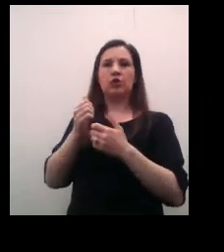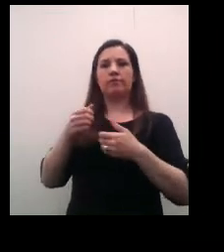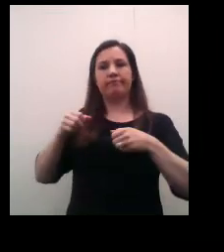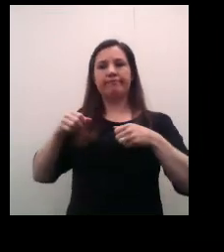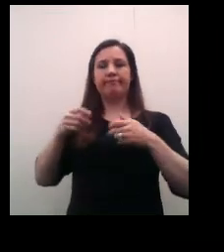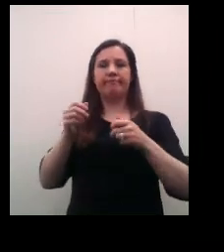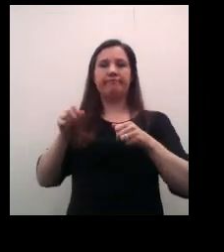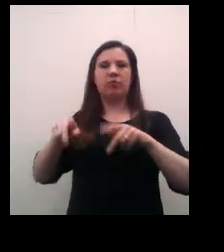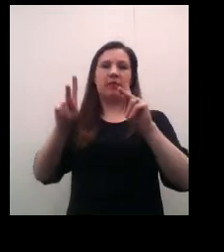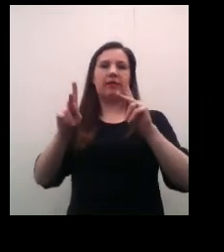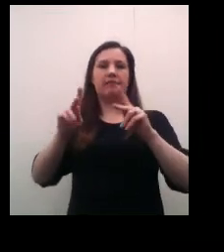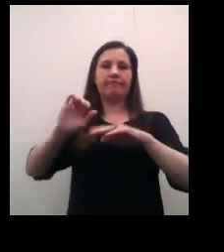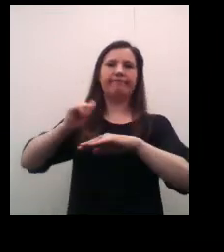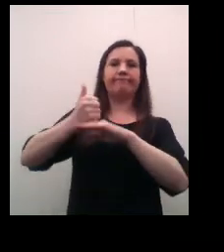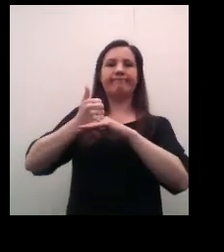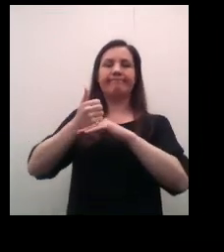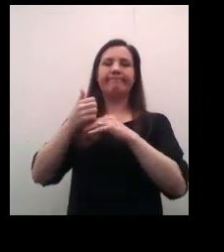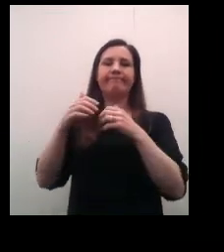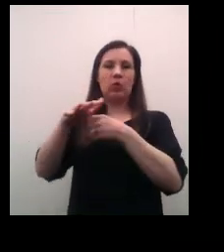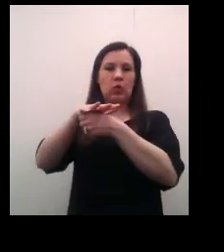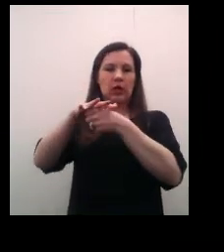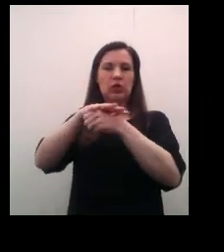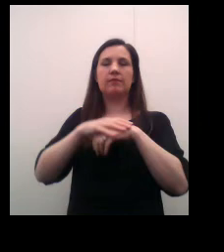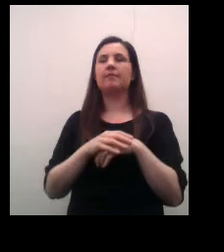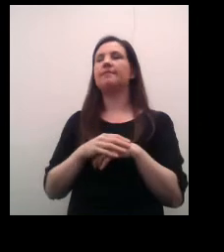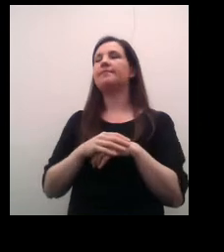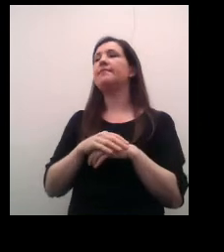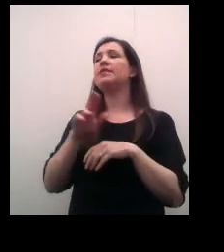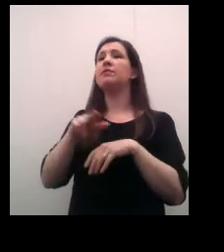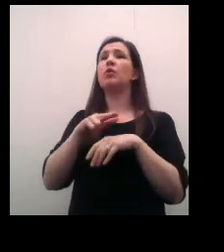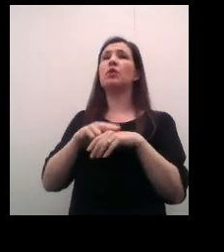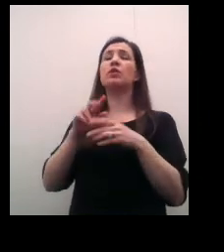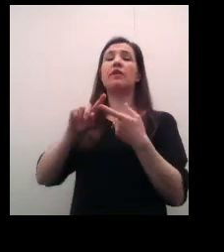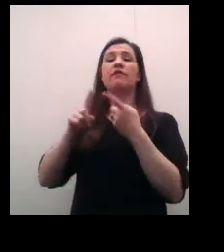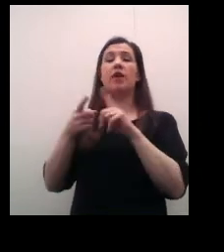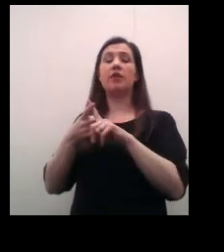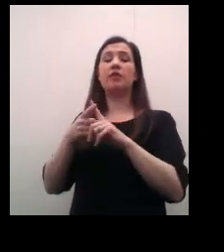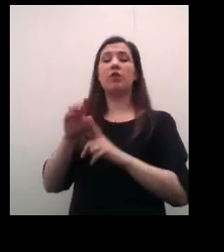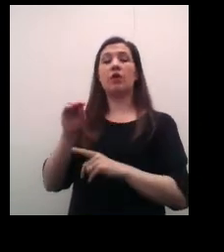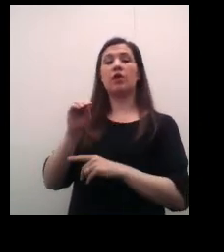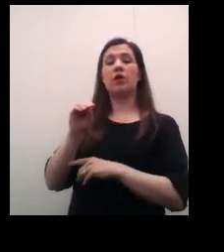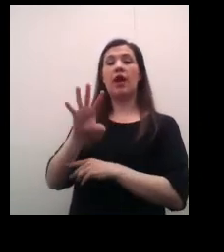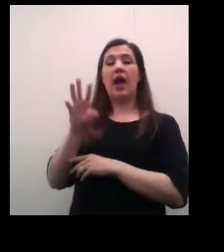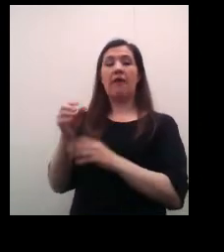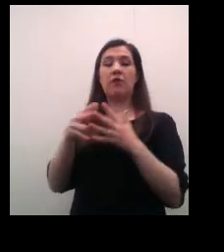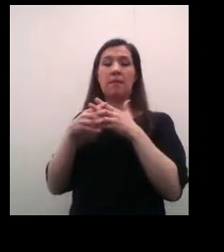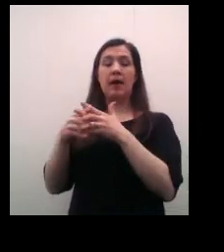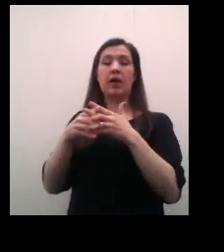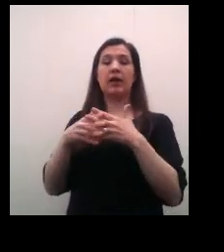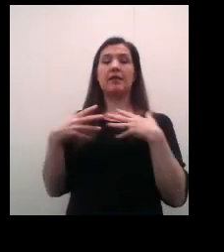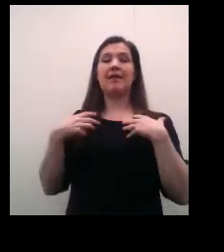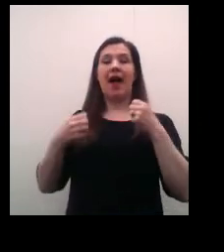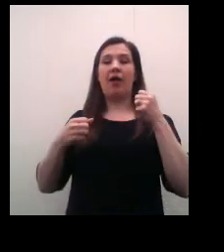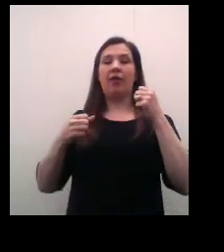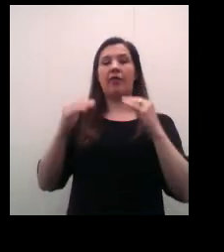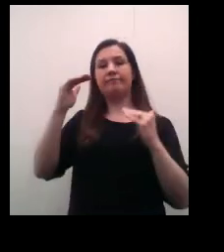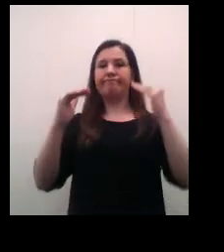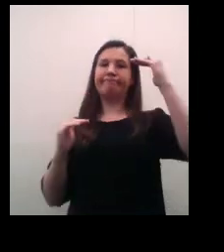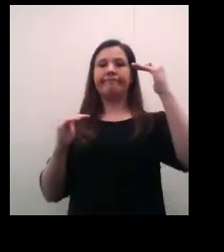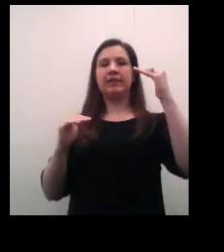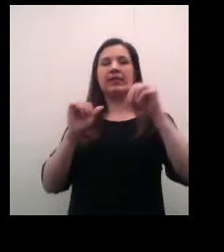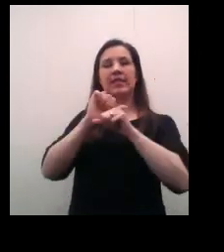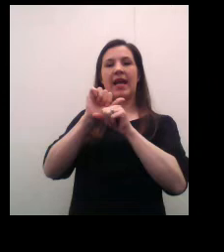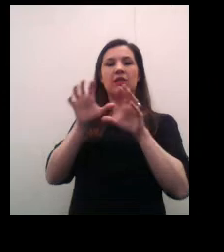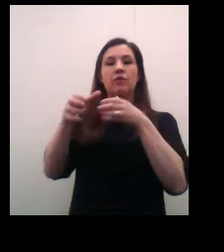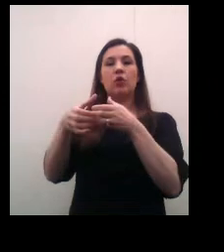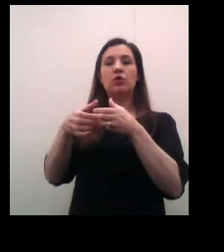used. And of course, our friends with Ignite Hope, the African Americans Health Disparity Task Force, in particular